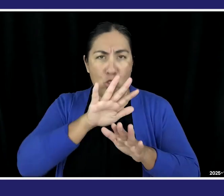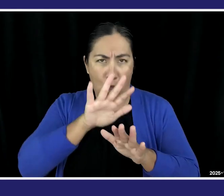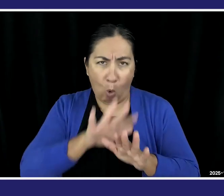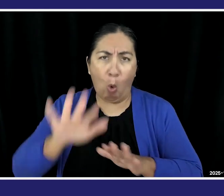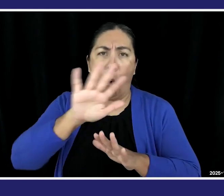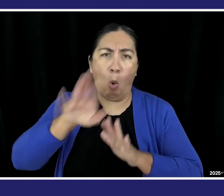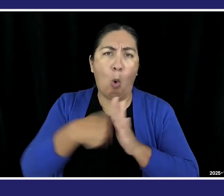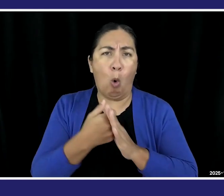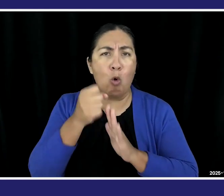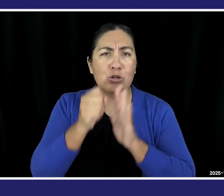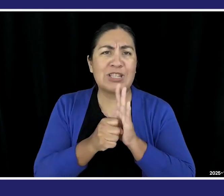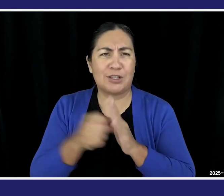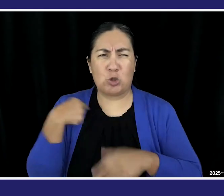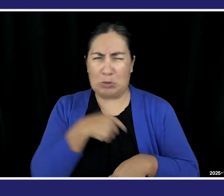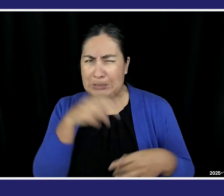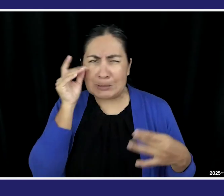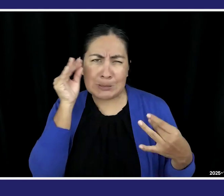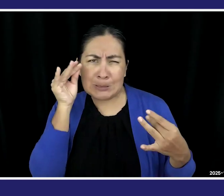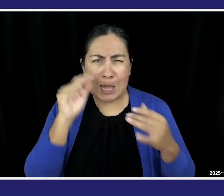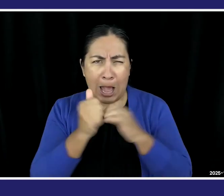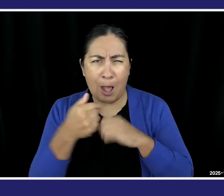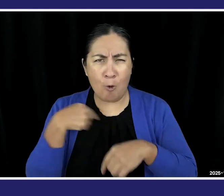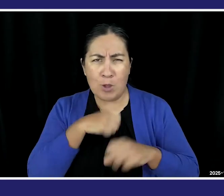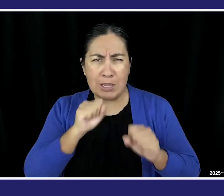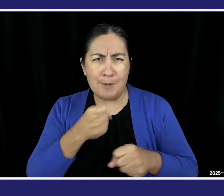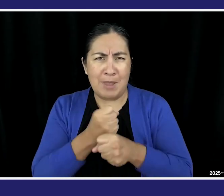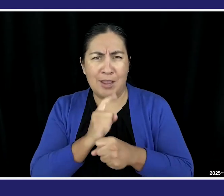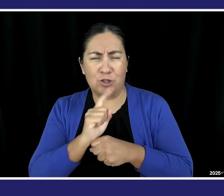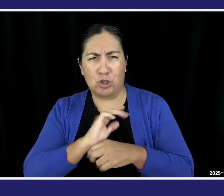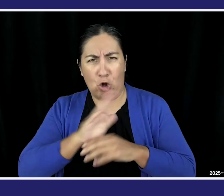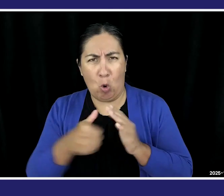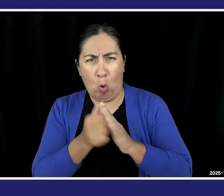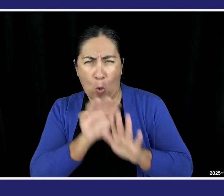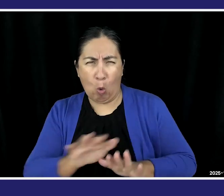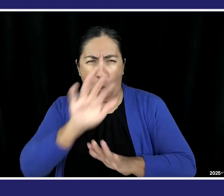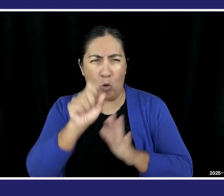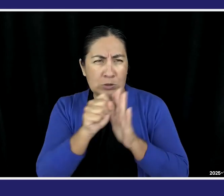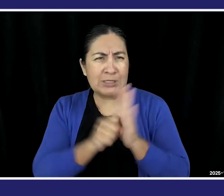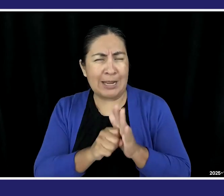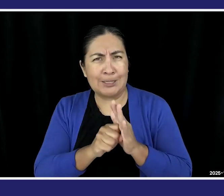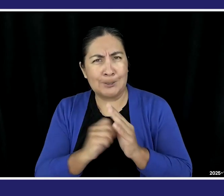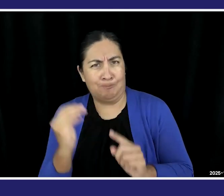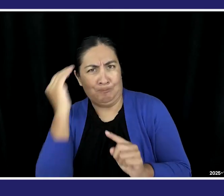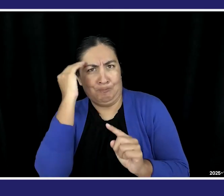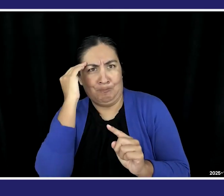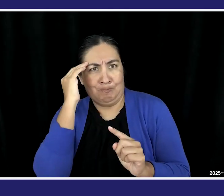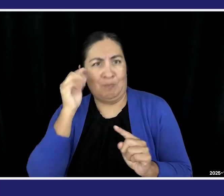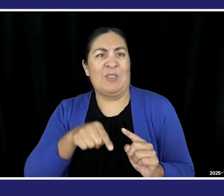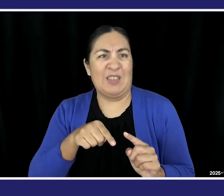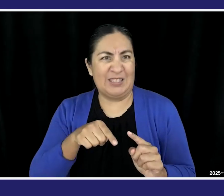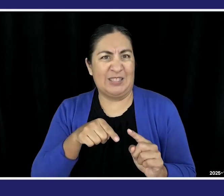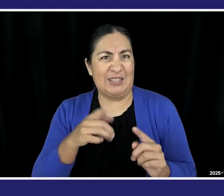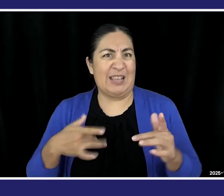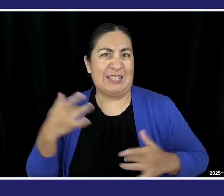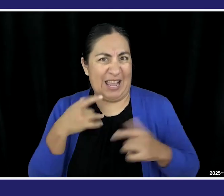leverage this exciting work across the state. And then really, as part of our kind of efforts to continue